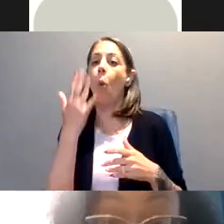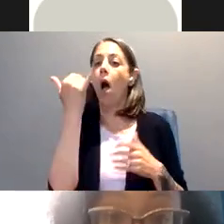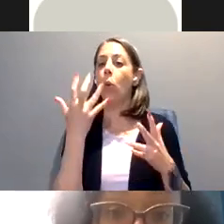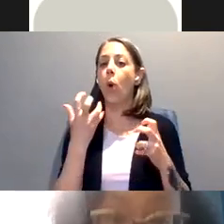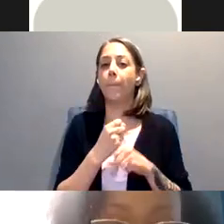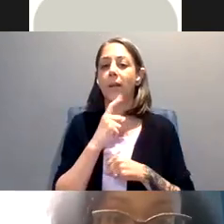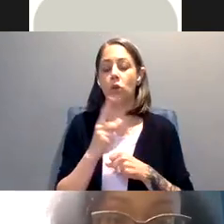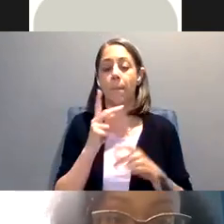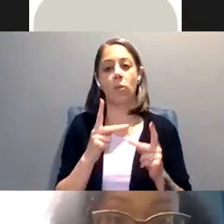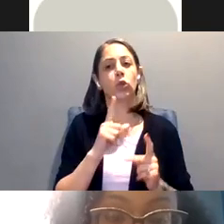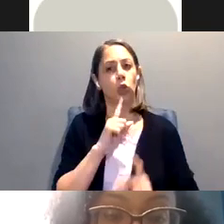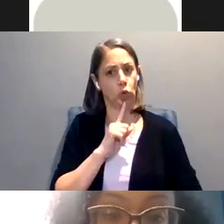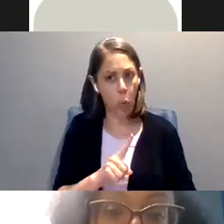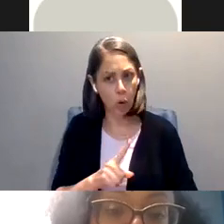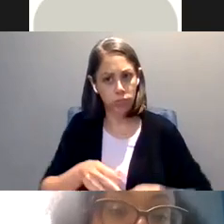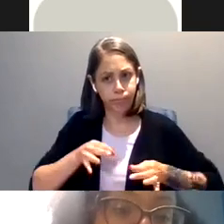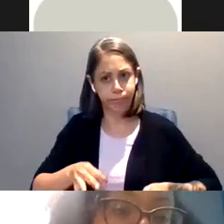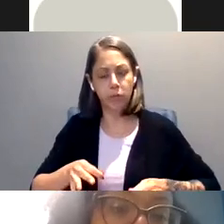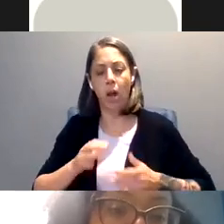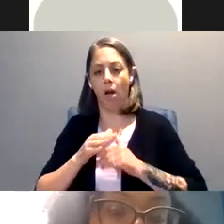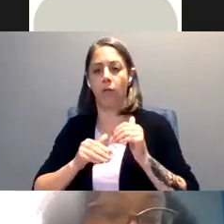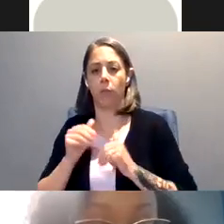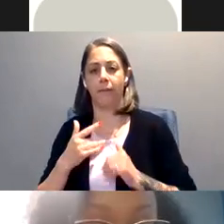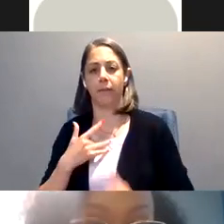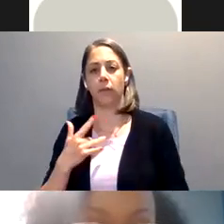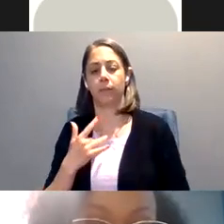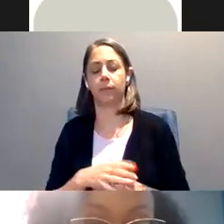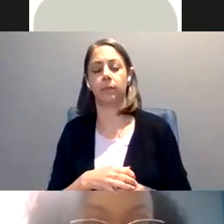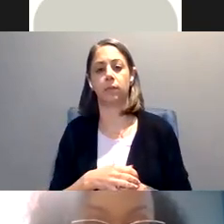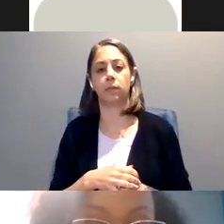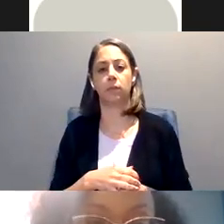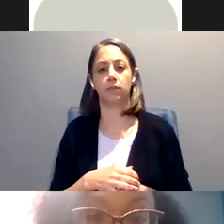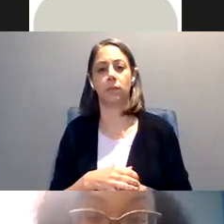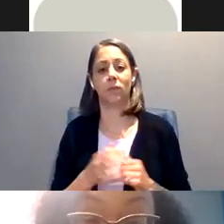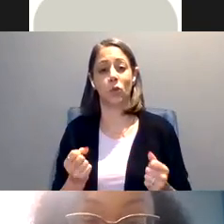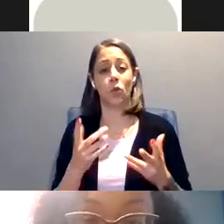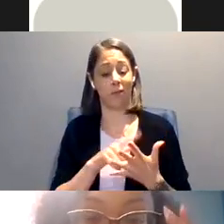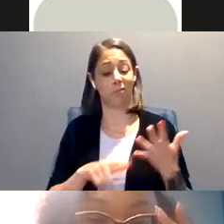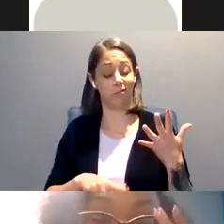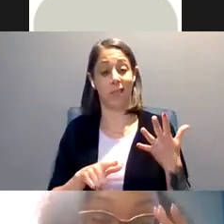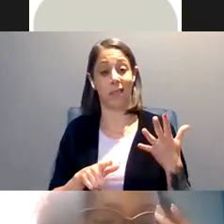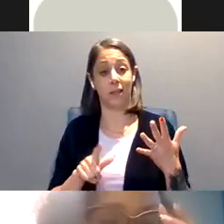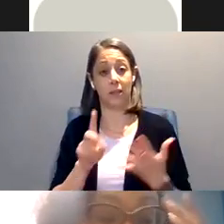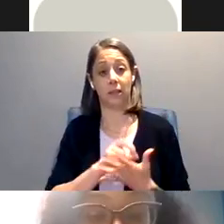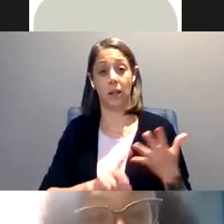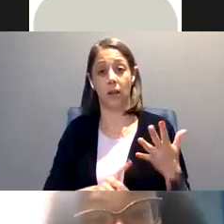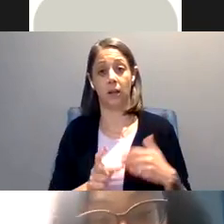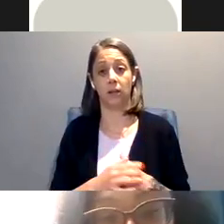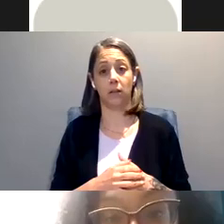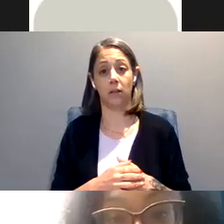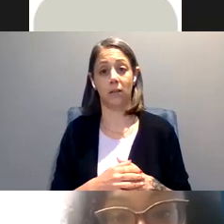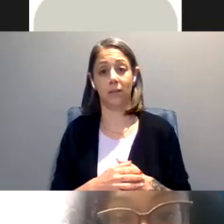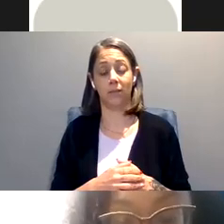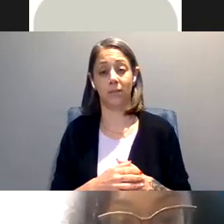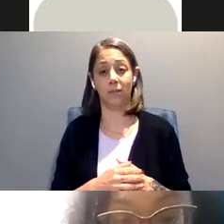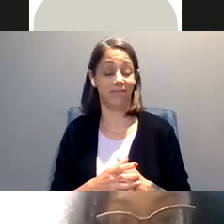are sure and comfortable. And I will also say that so much of this kind of design it's not that much